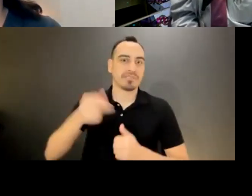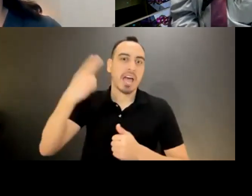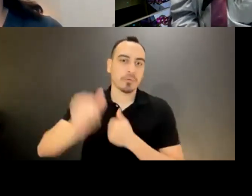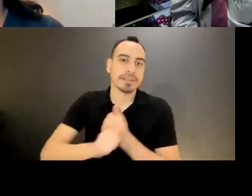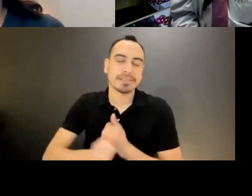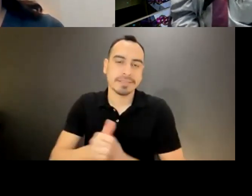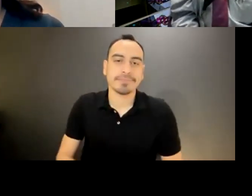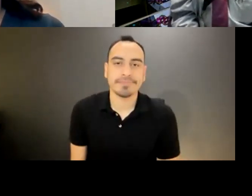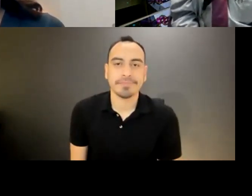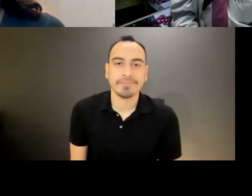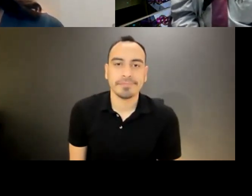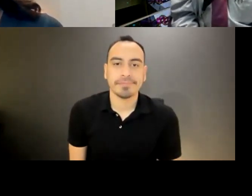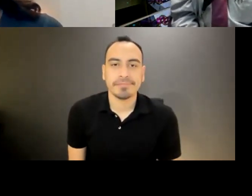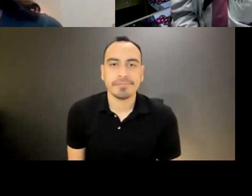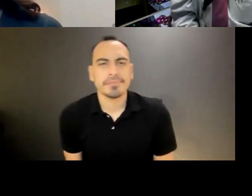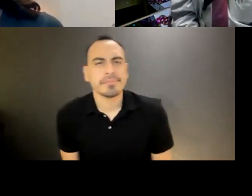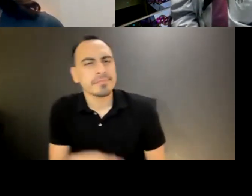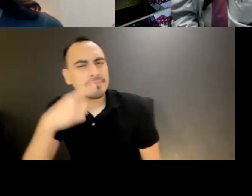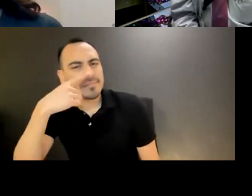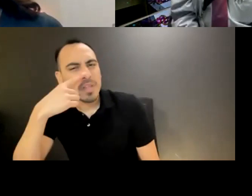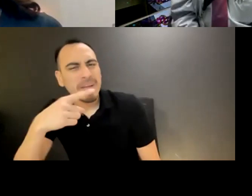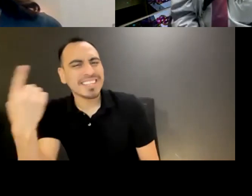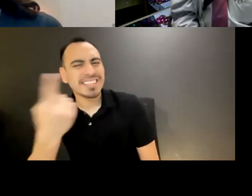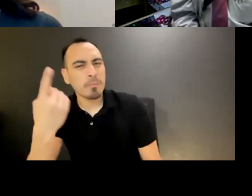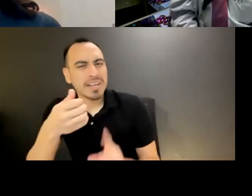Thank you. Can someone explain what herd immunity is?